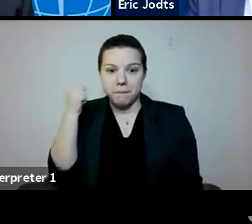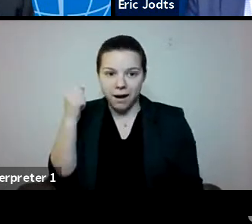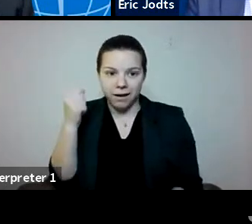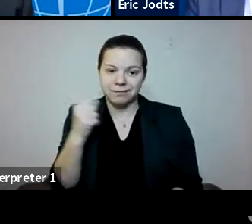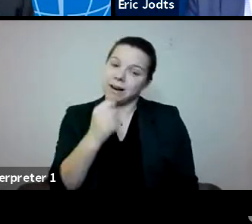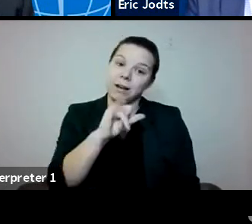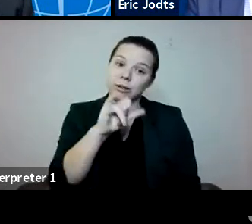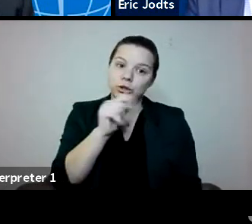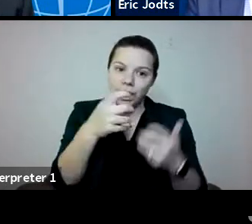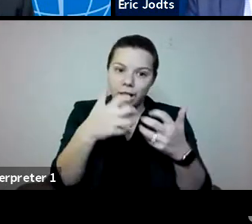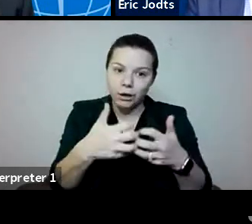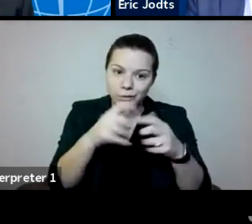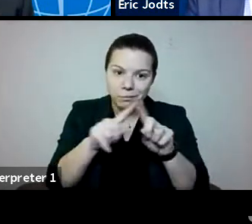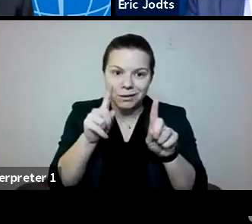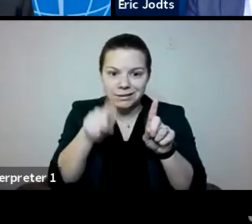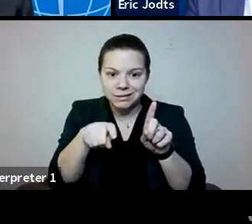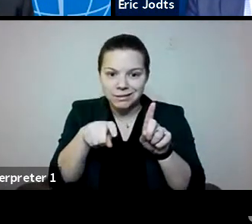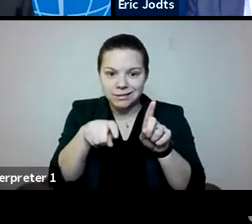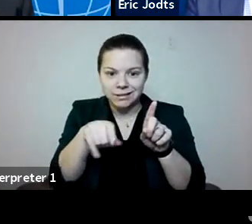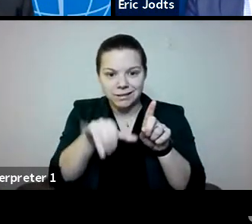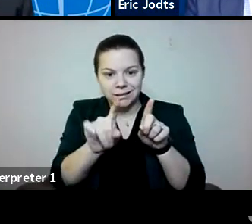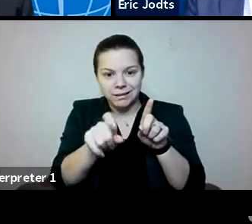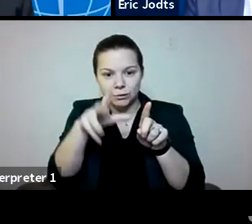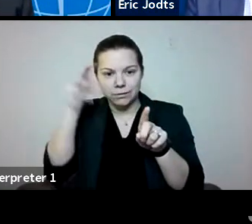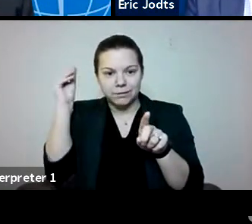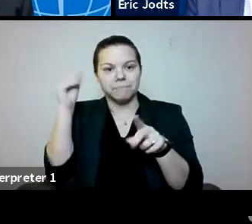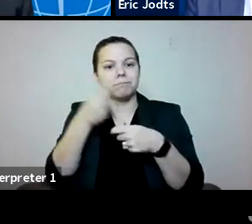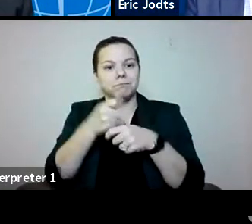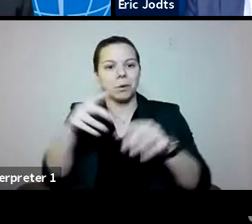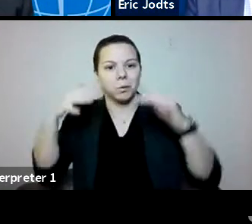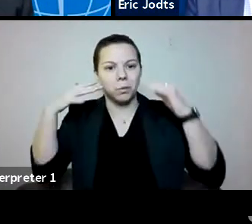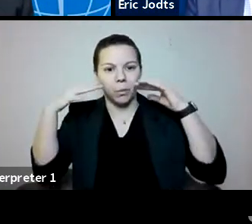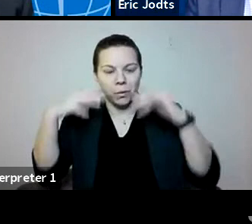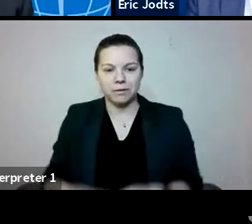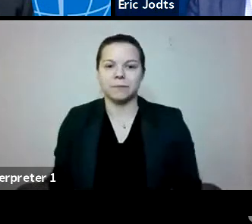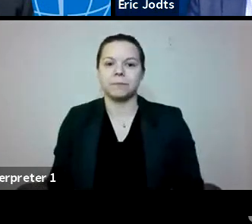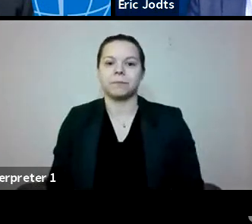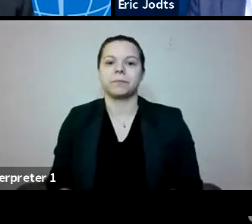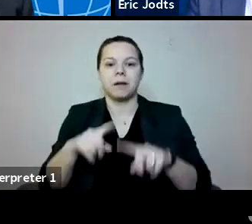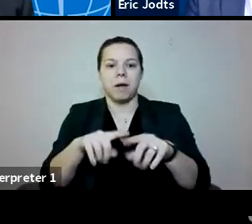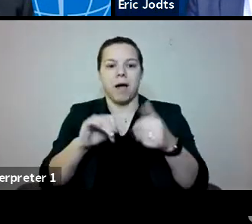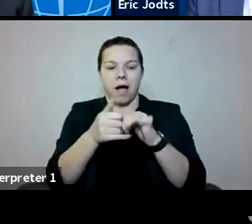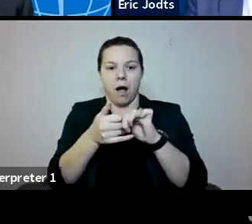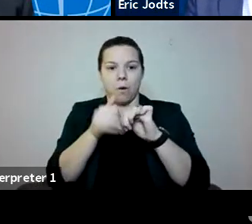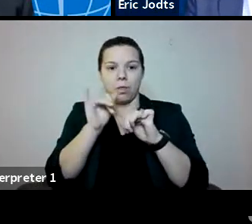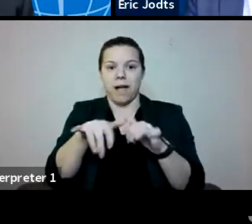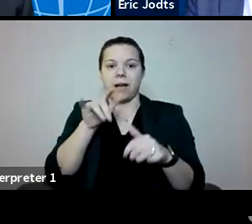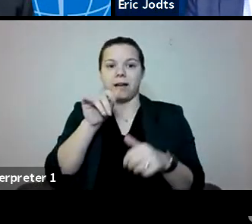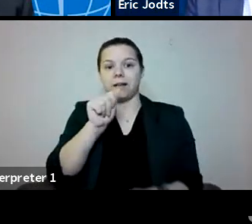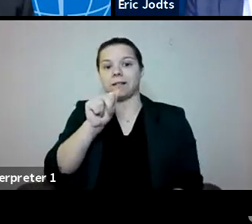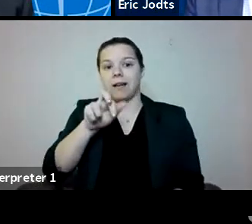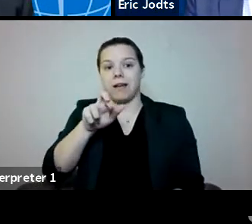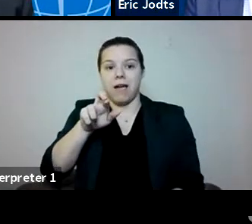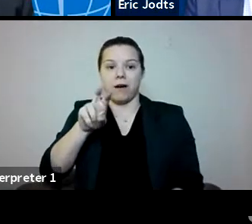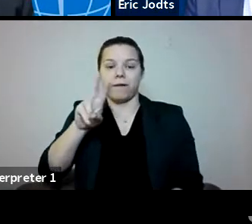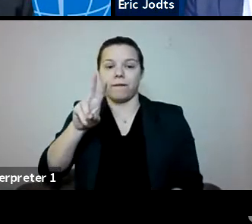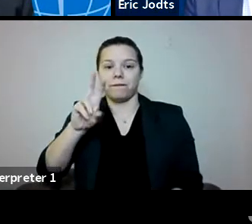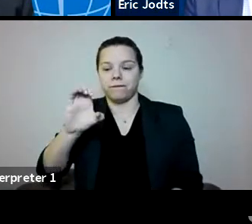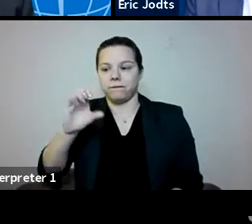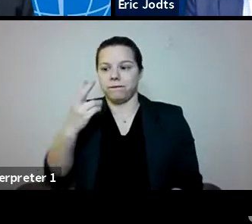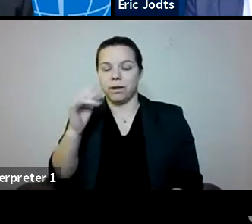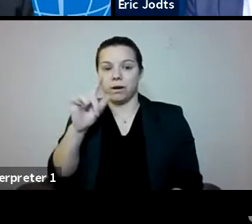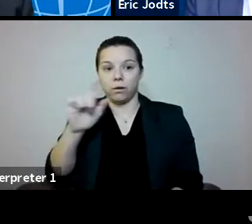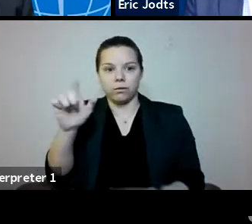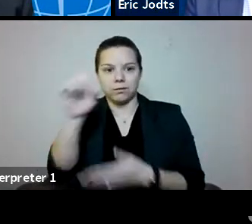something, that also makes noise. And depending on how the air vehicle is designed, you could end up with, if it's got vertical lift